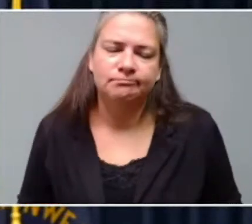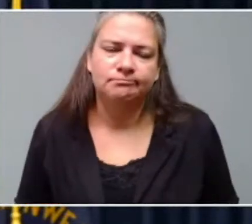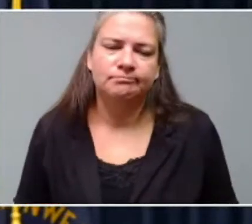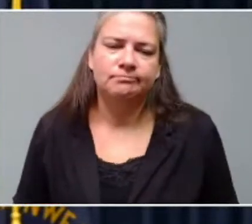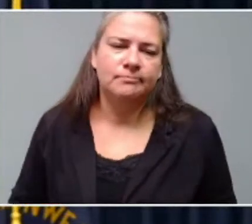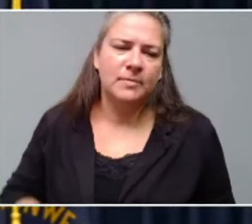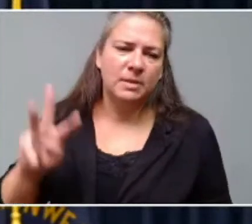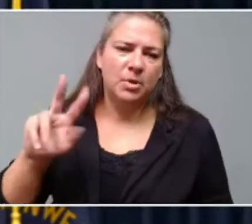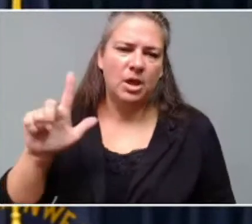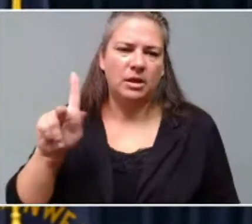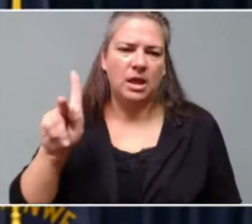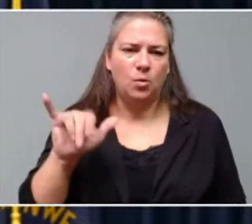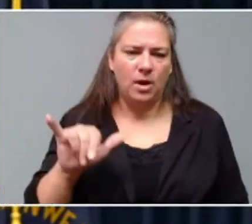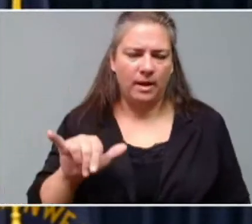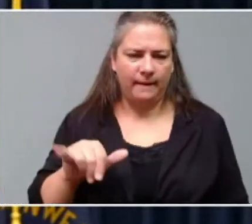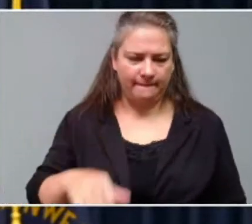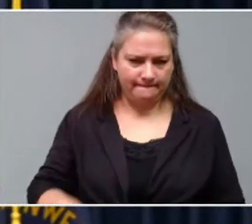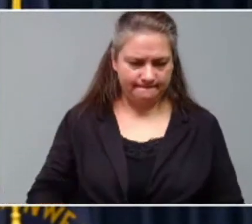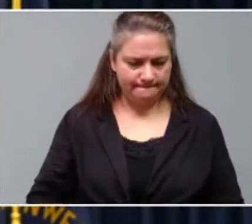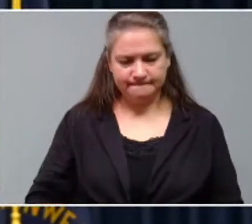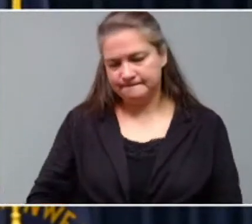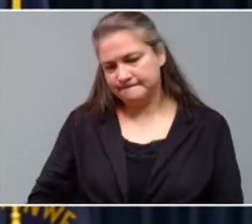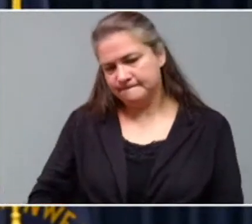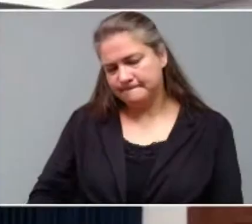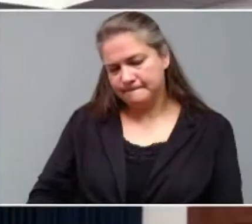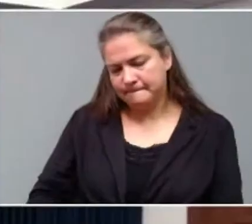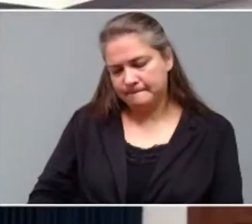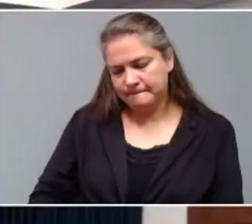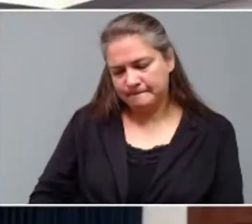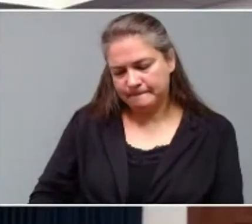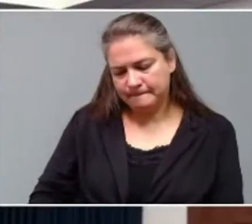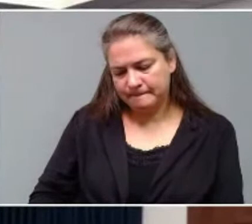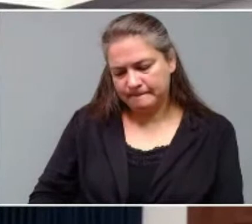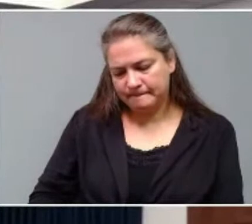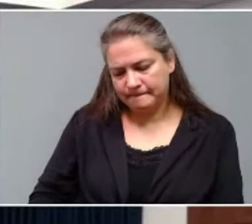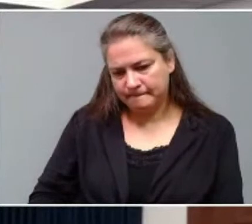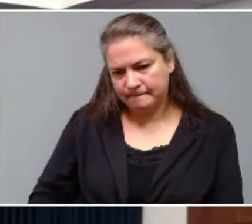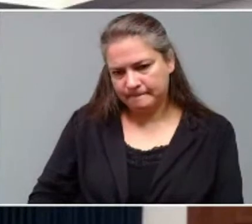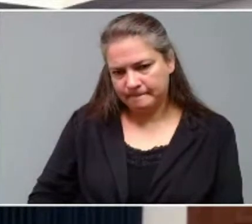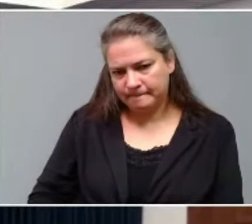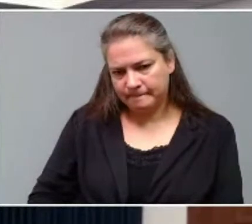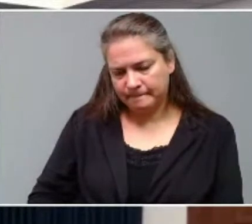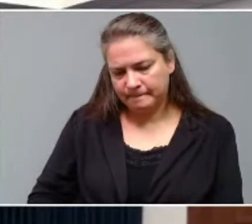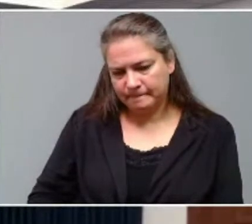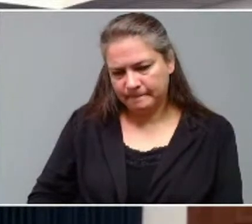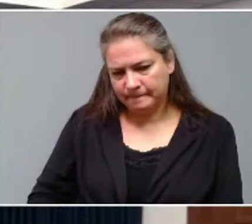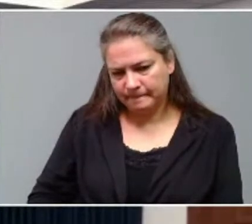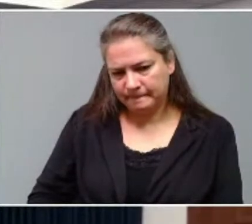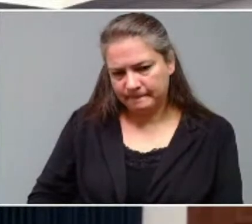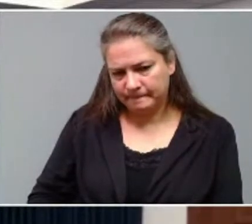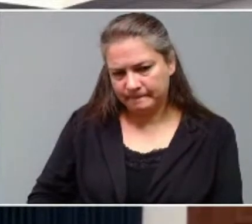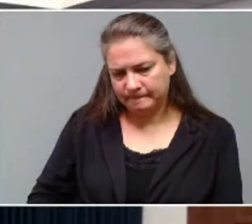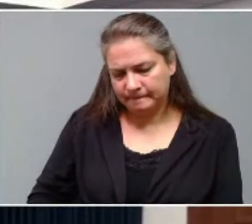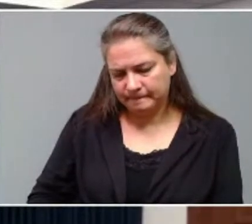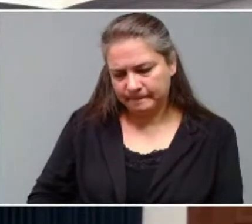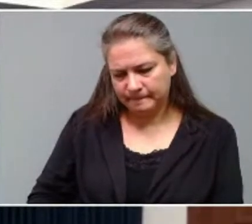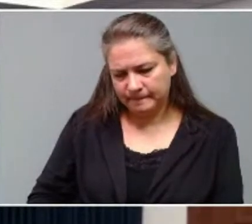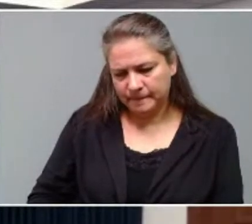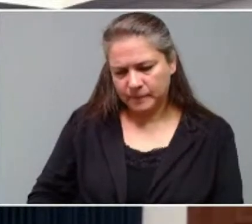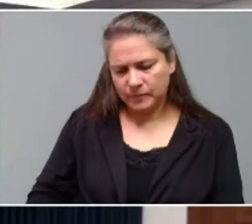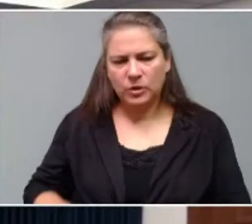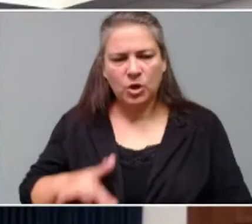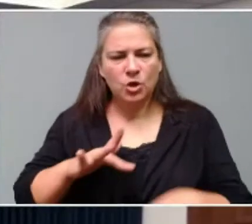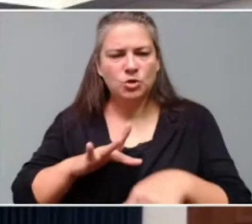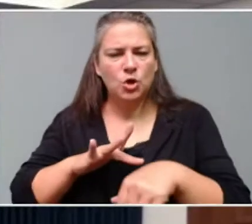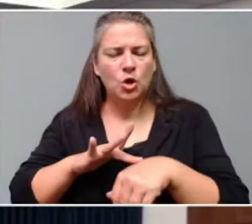WLKY. Yeah. So early in the pandemic, Kentucky was often highlighted as states that were doing things